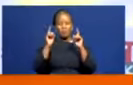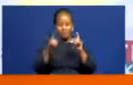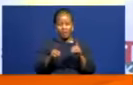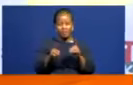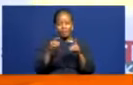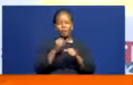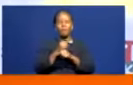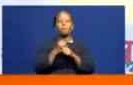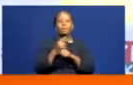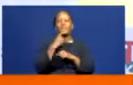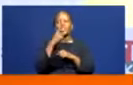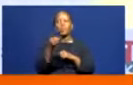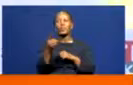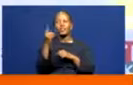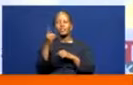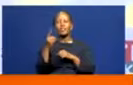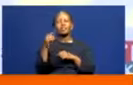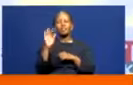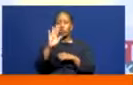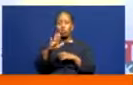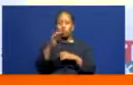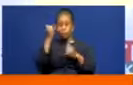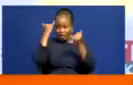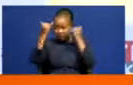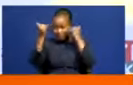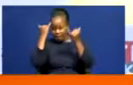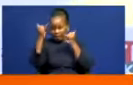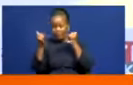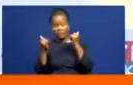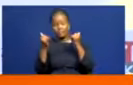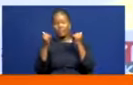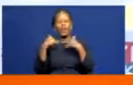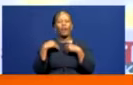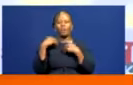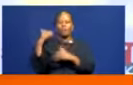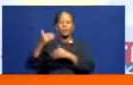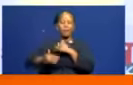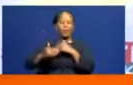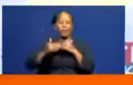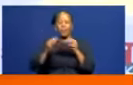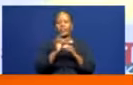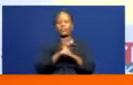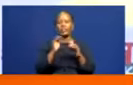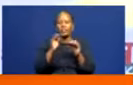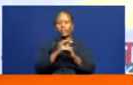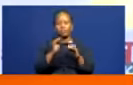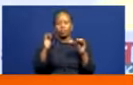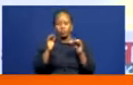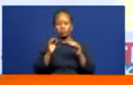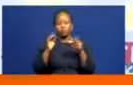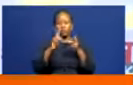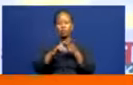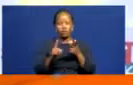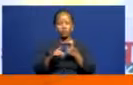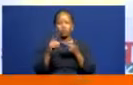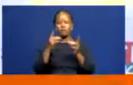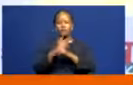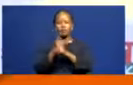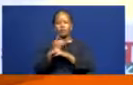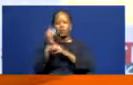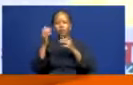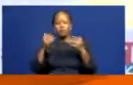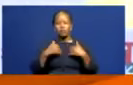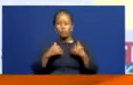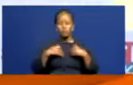away. Let your creativity be boundless. In your dreams, act big and